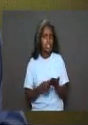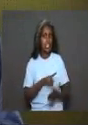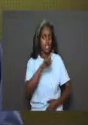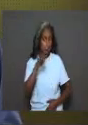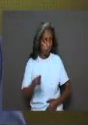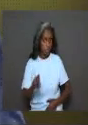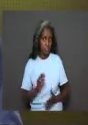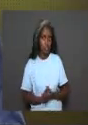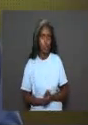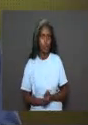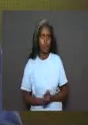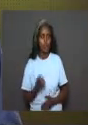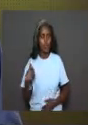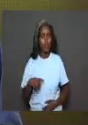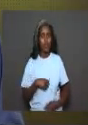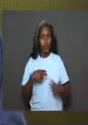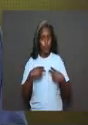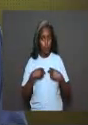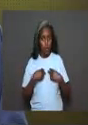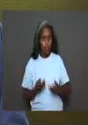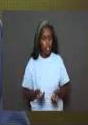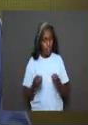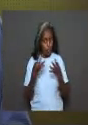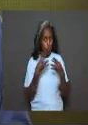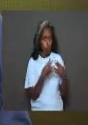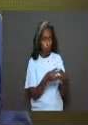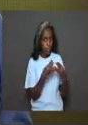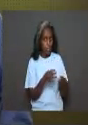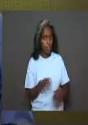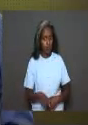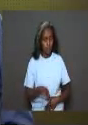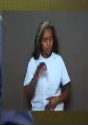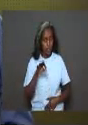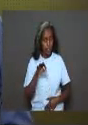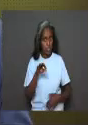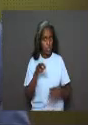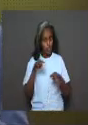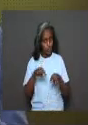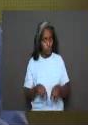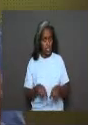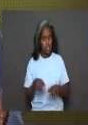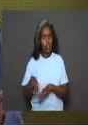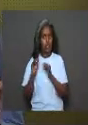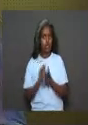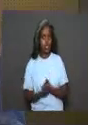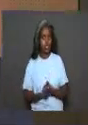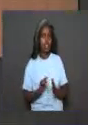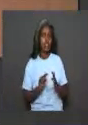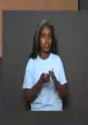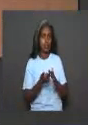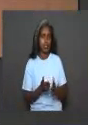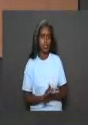equations. We have a lot of material to cover today, students, so let us begin.